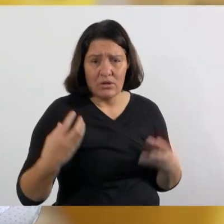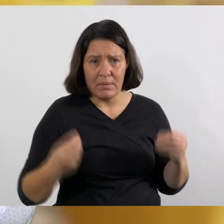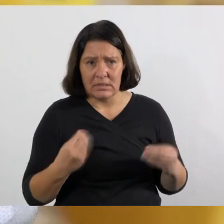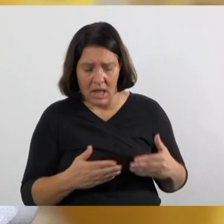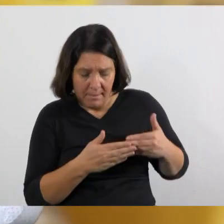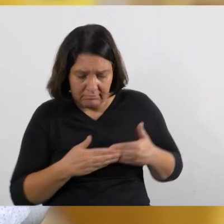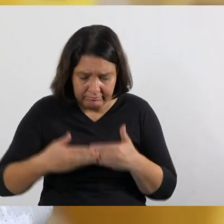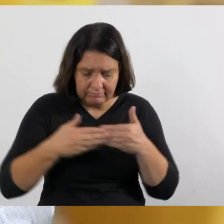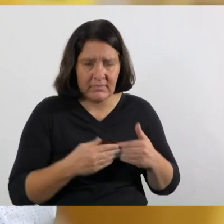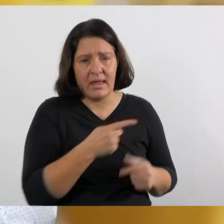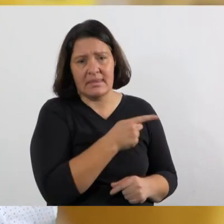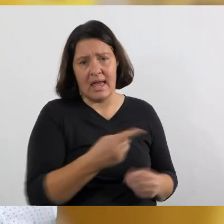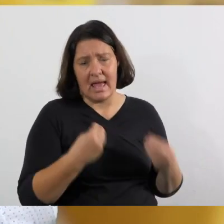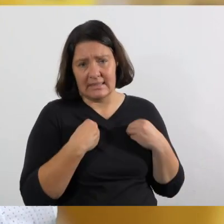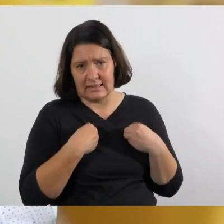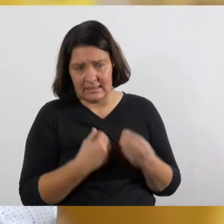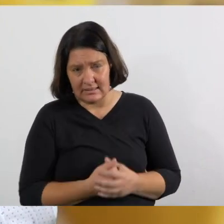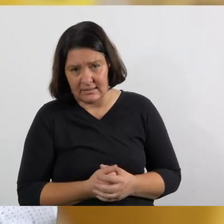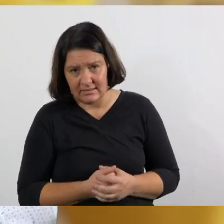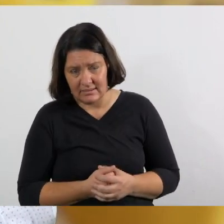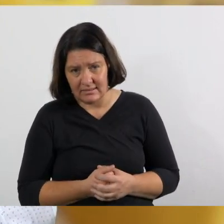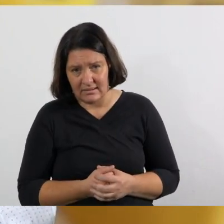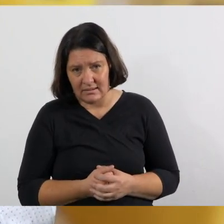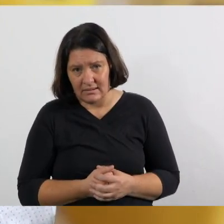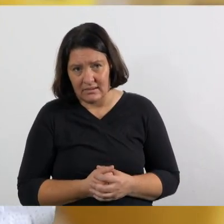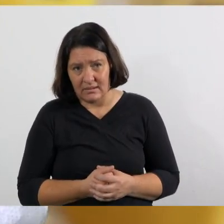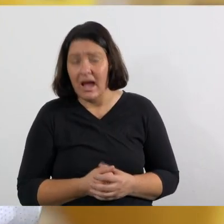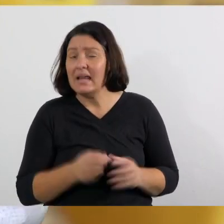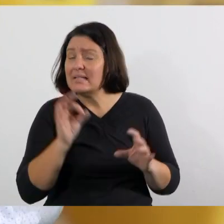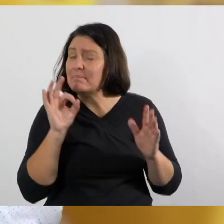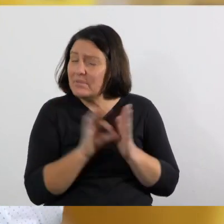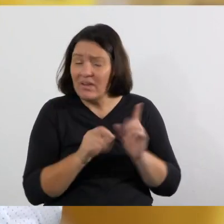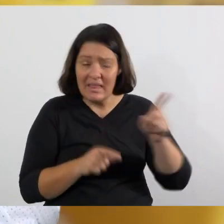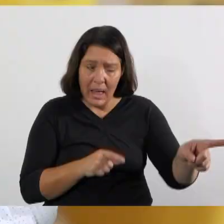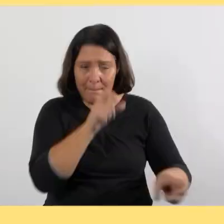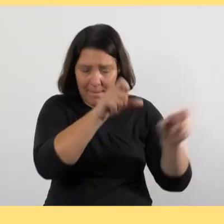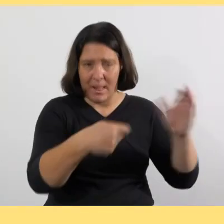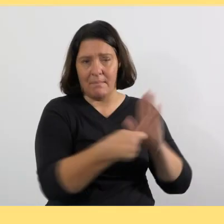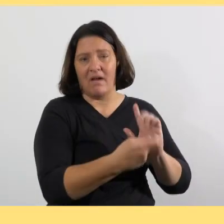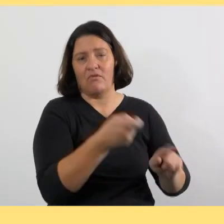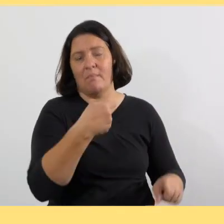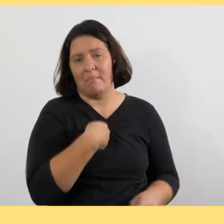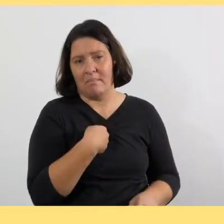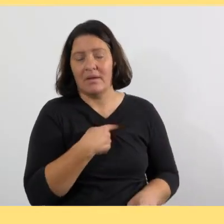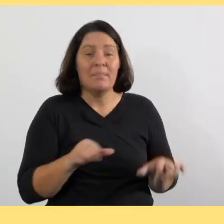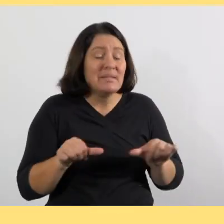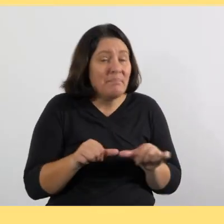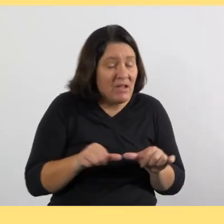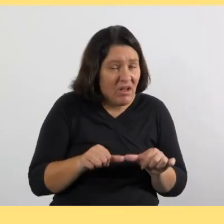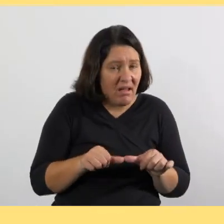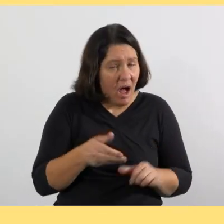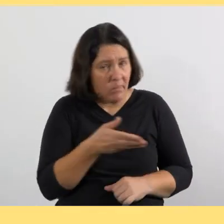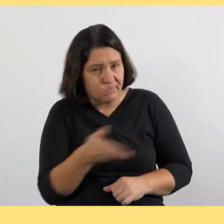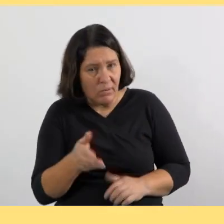to look after its assets. And most importantly, our debtors. So there has to be measures in place